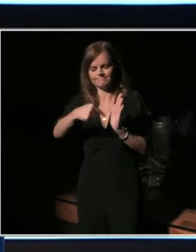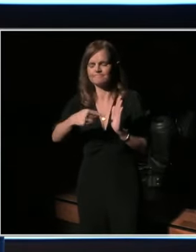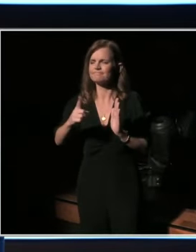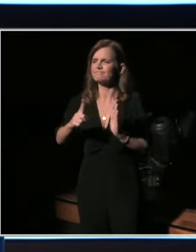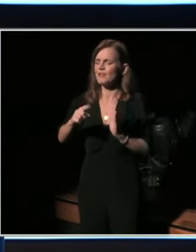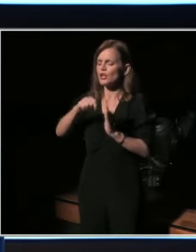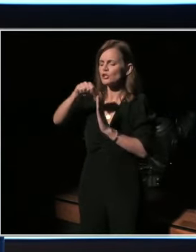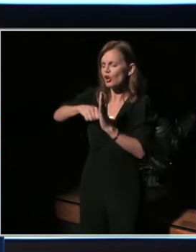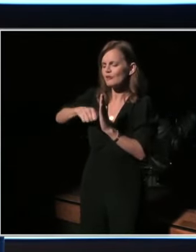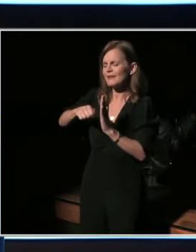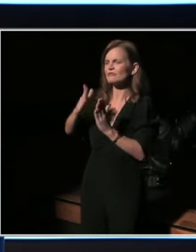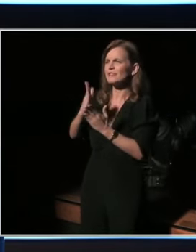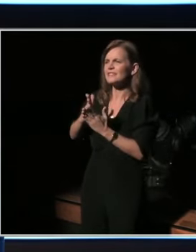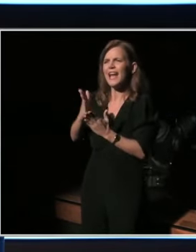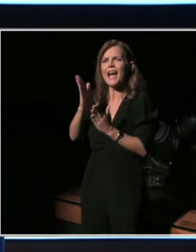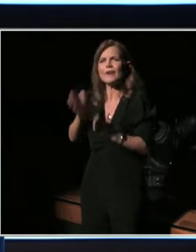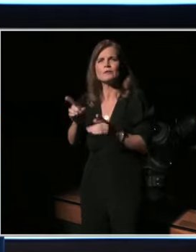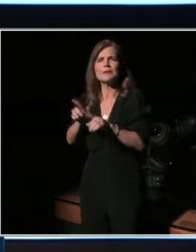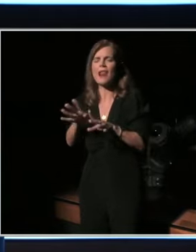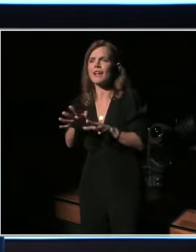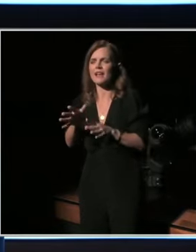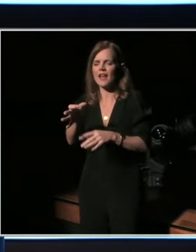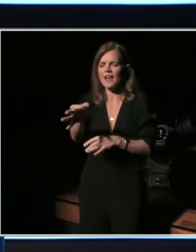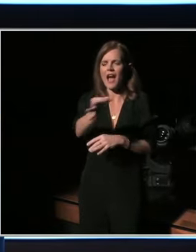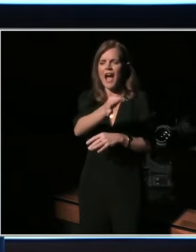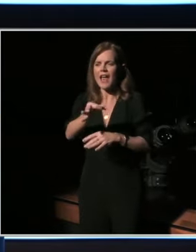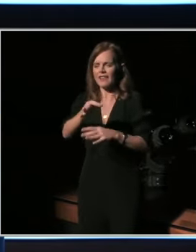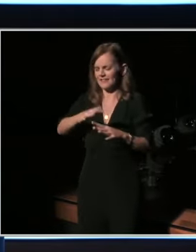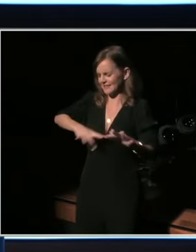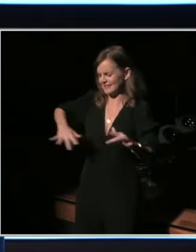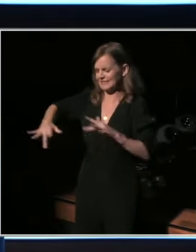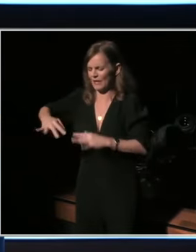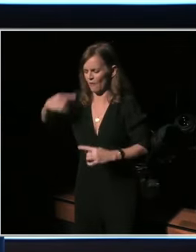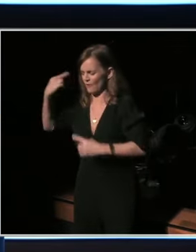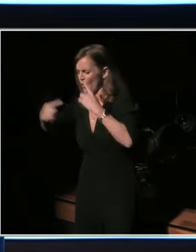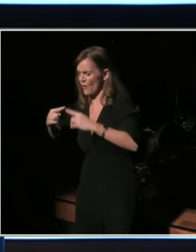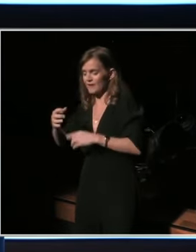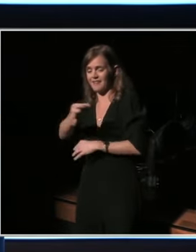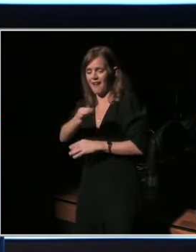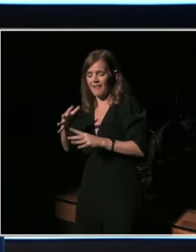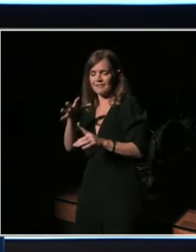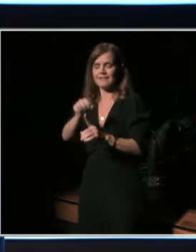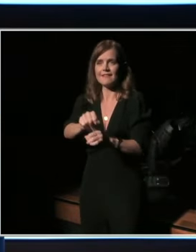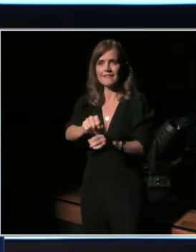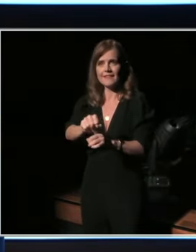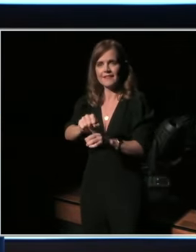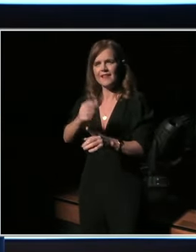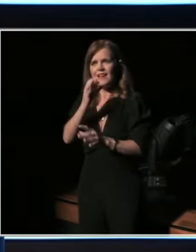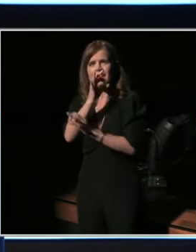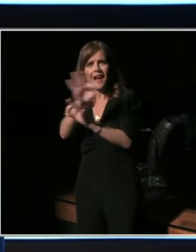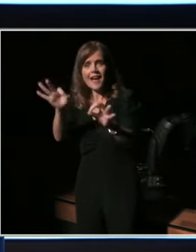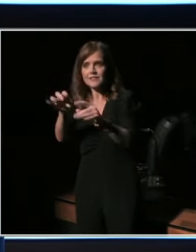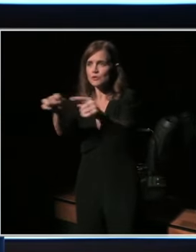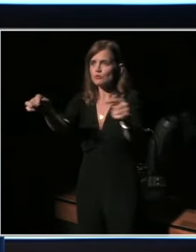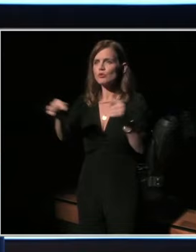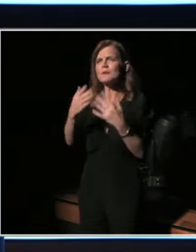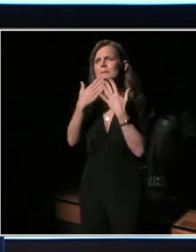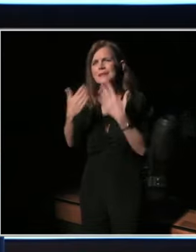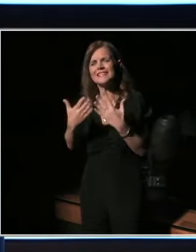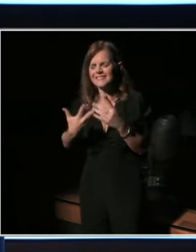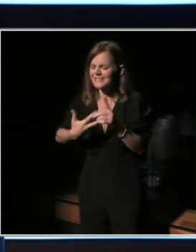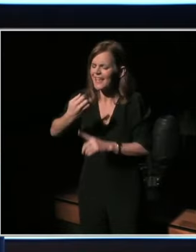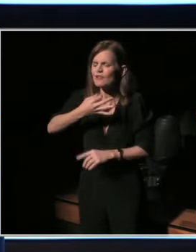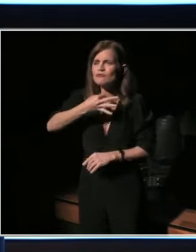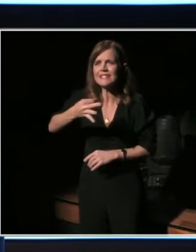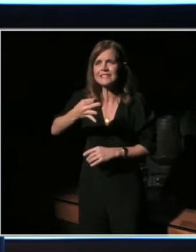change in a sea of noise. He asked for them to be given time to flourish, given the room to take risks, the ability